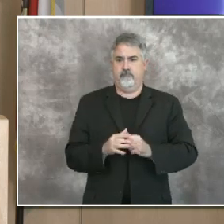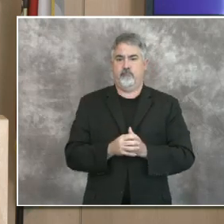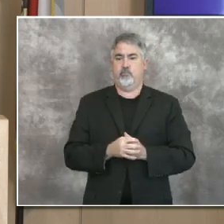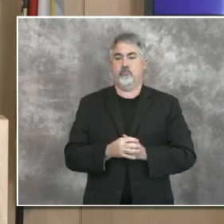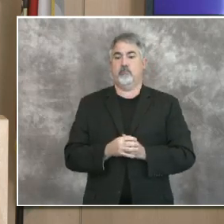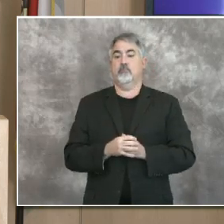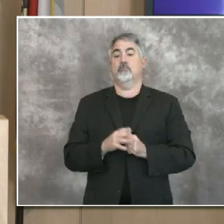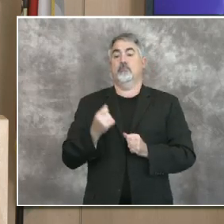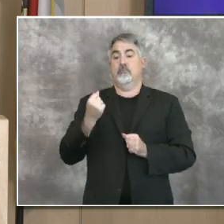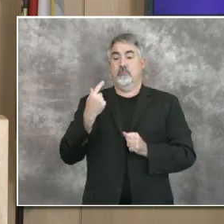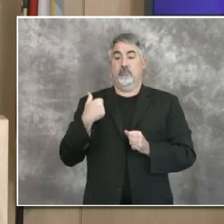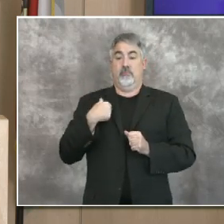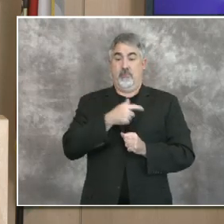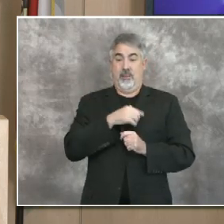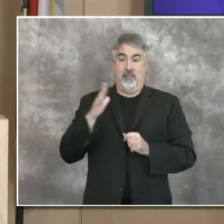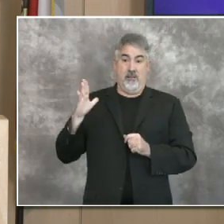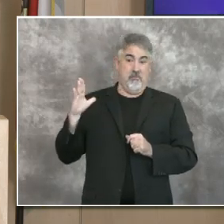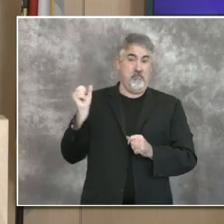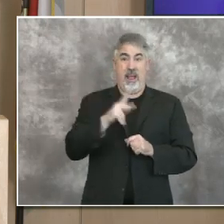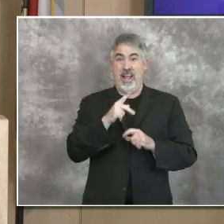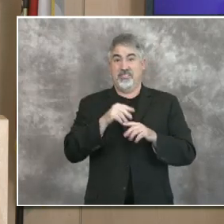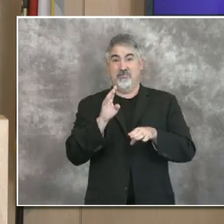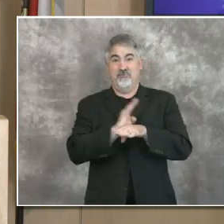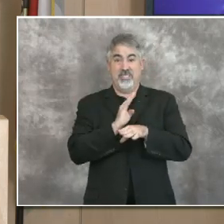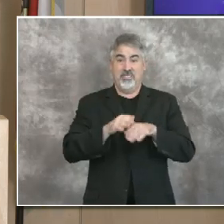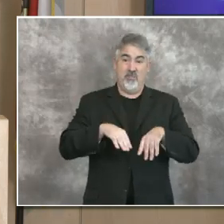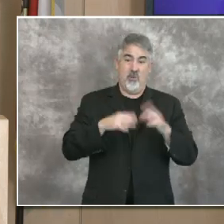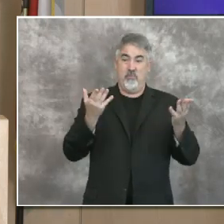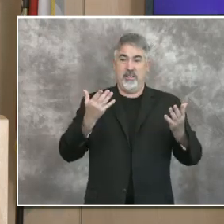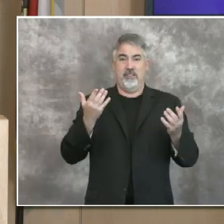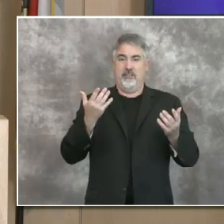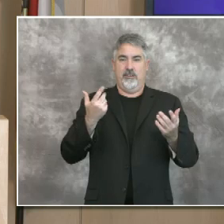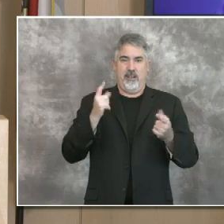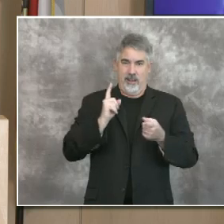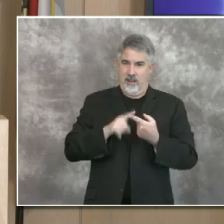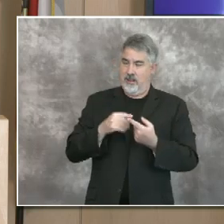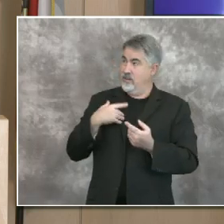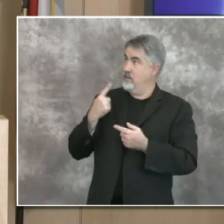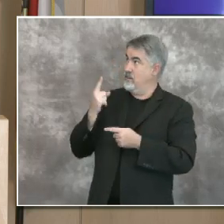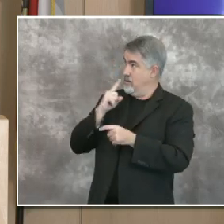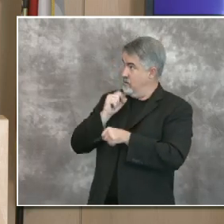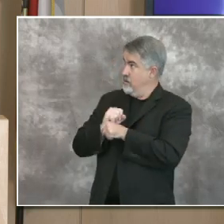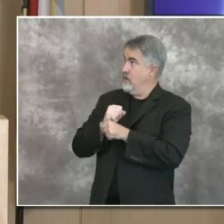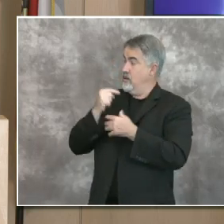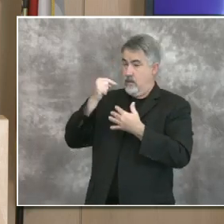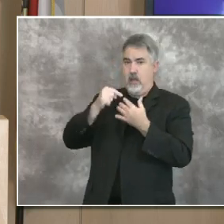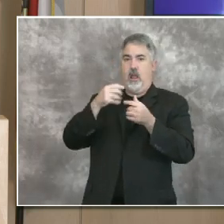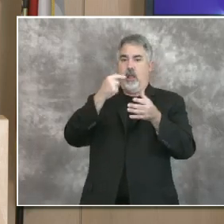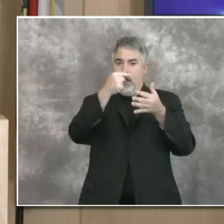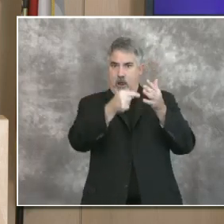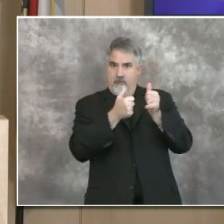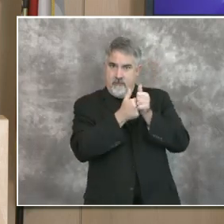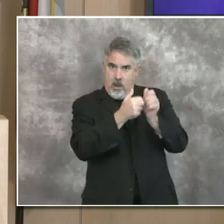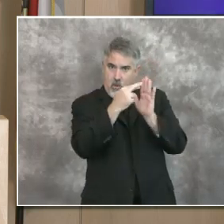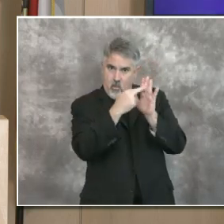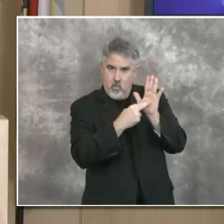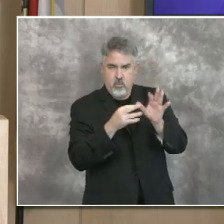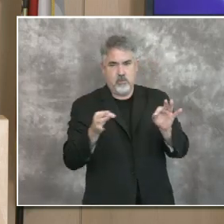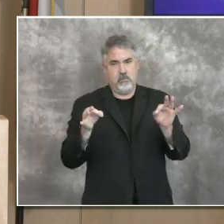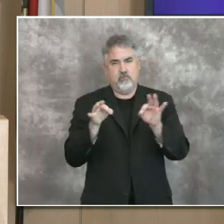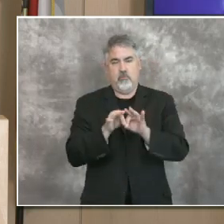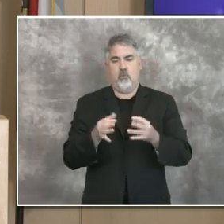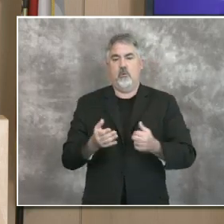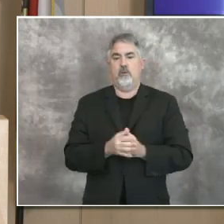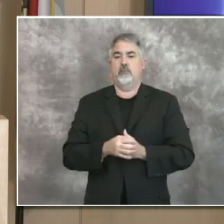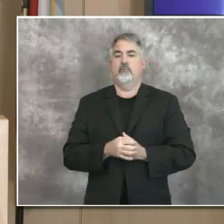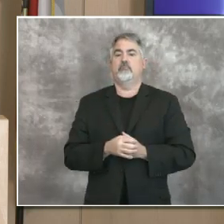non-essential businesses until we get a better handle on public health. My colleague, Supervisor Diane Jacob, last